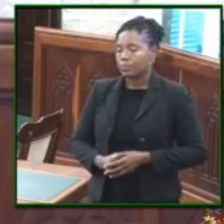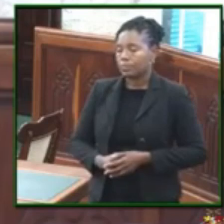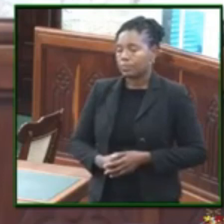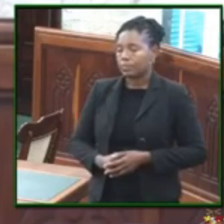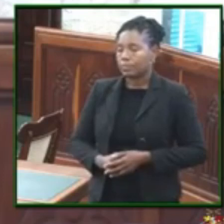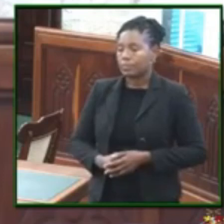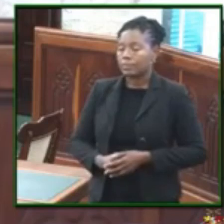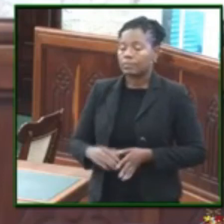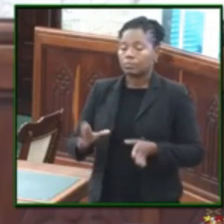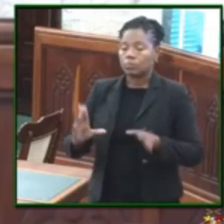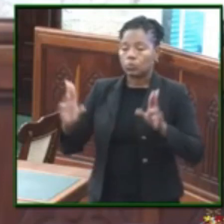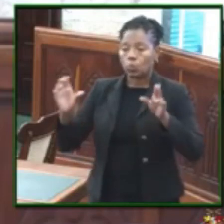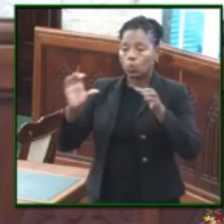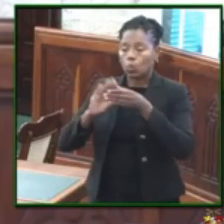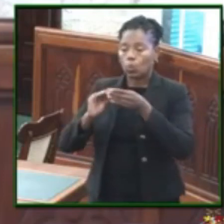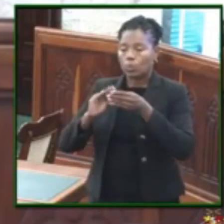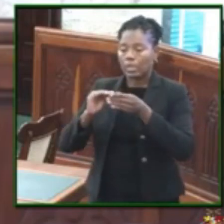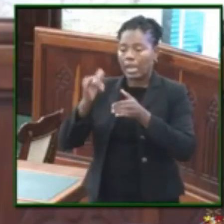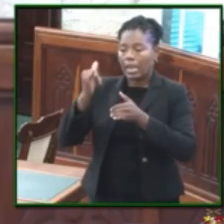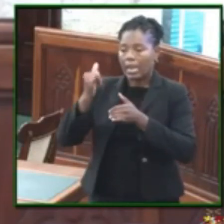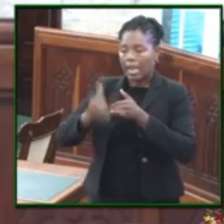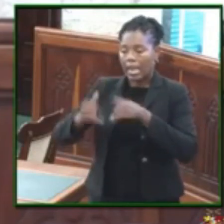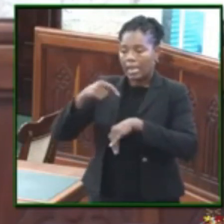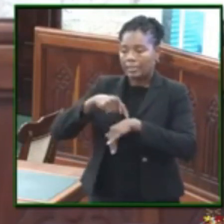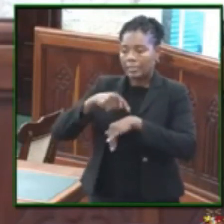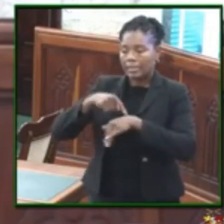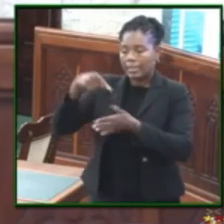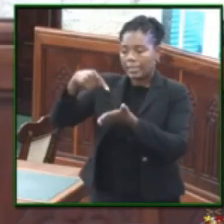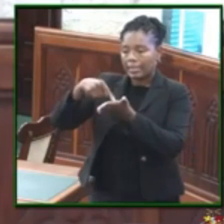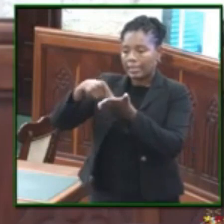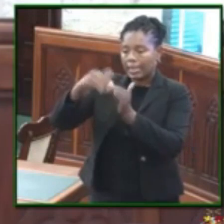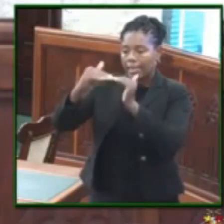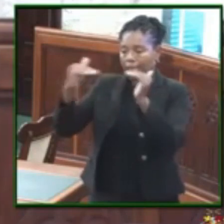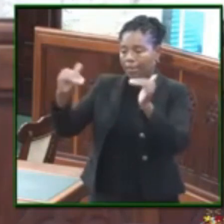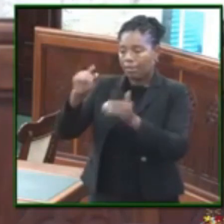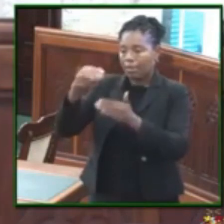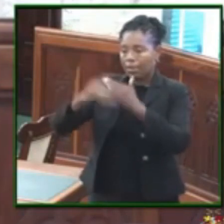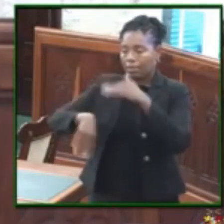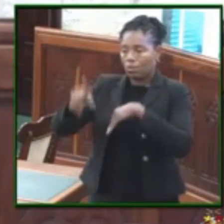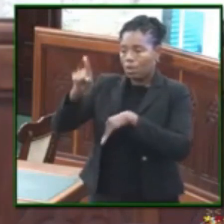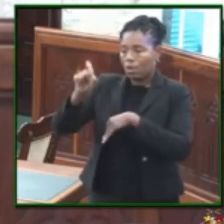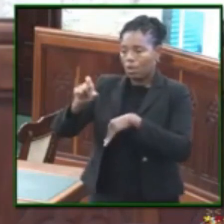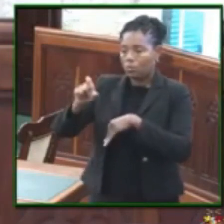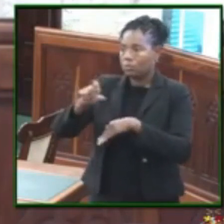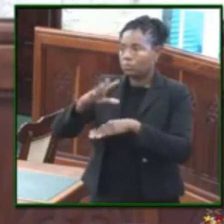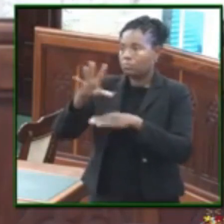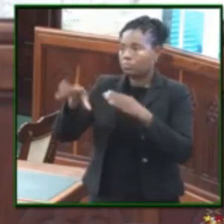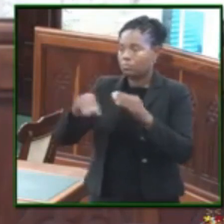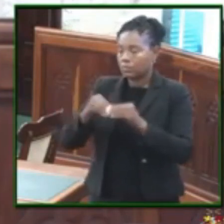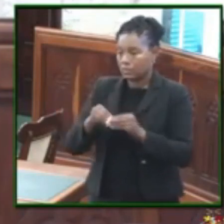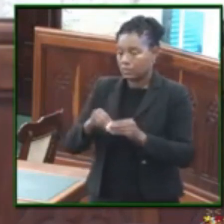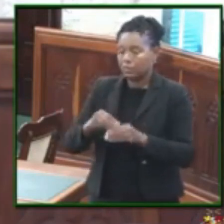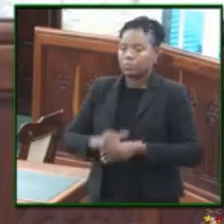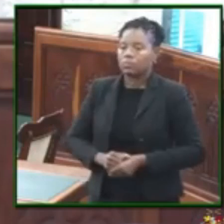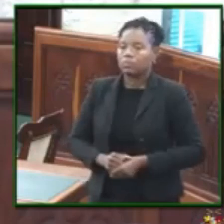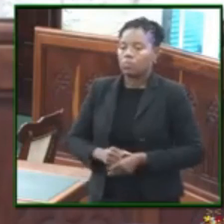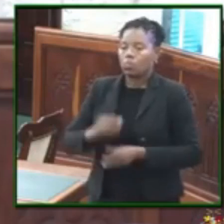he is quoted to have said, the last time the debt level was under 100% was May 2012.